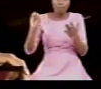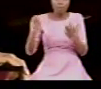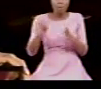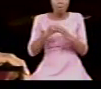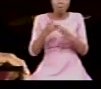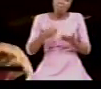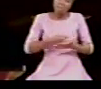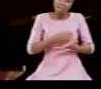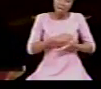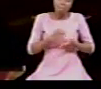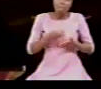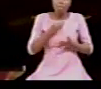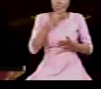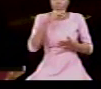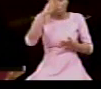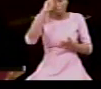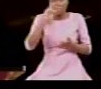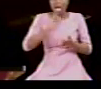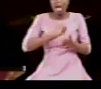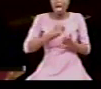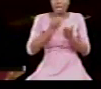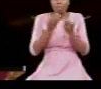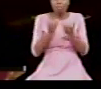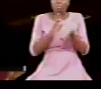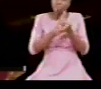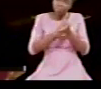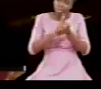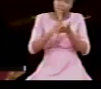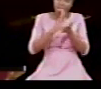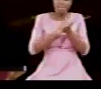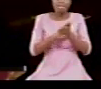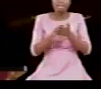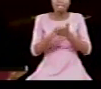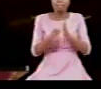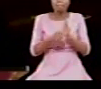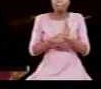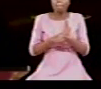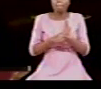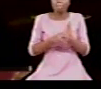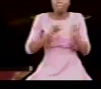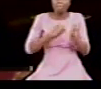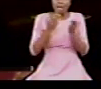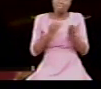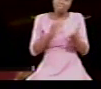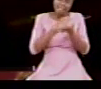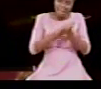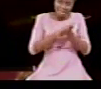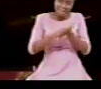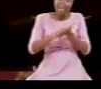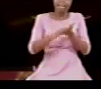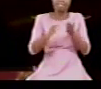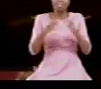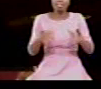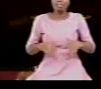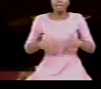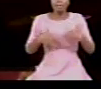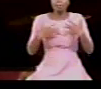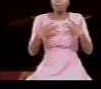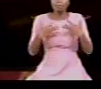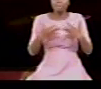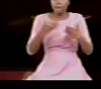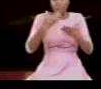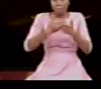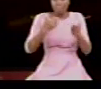of lambs, of goats. I want righteousness. I want a cleansed, clean life. Before